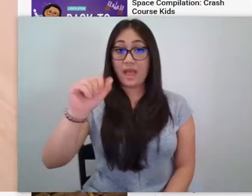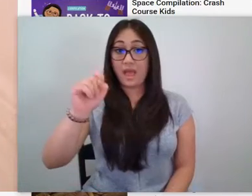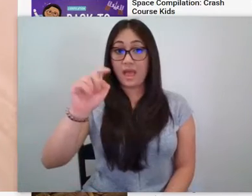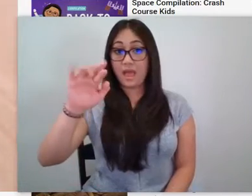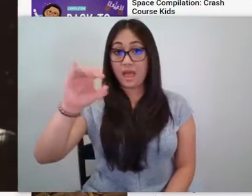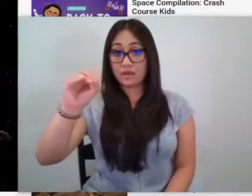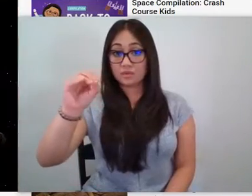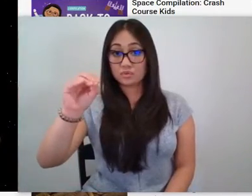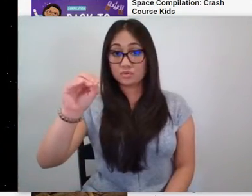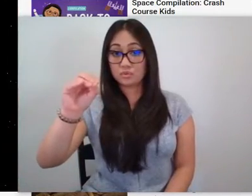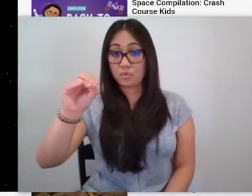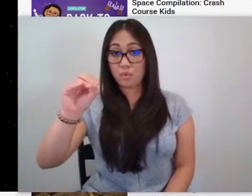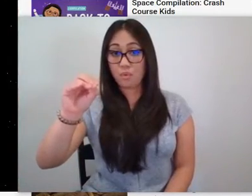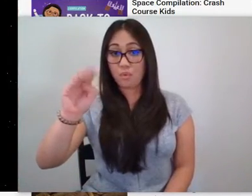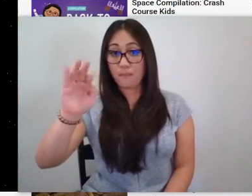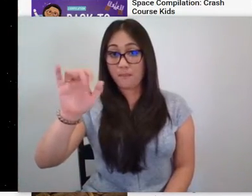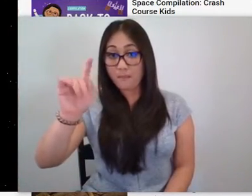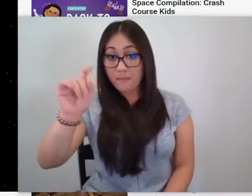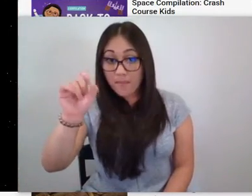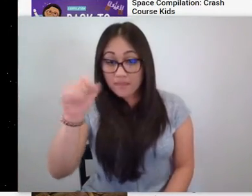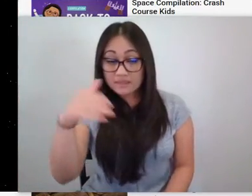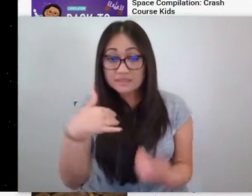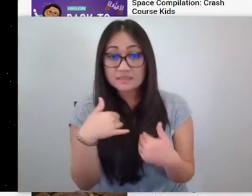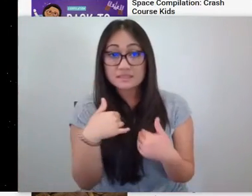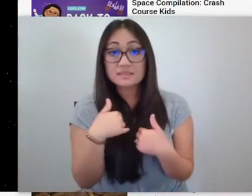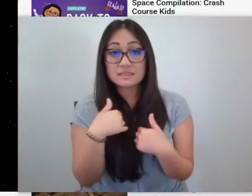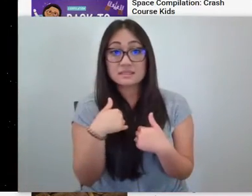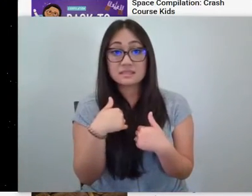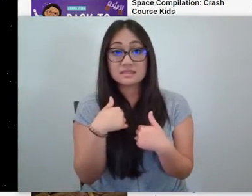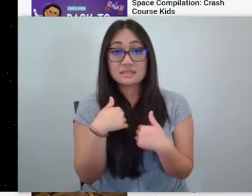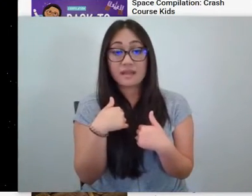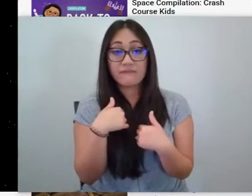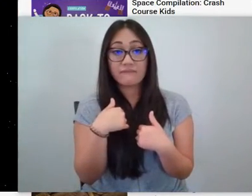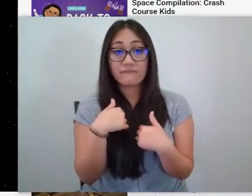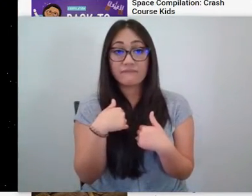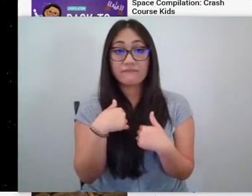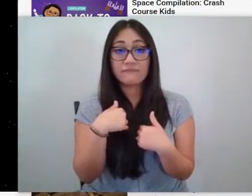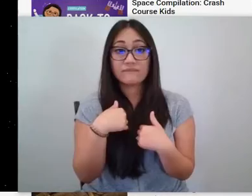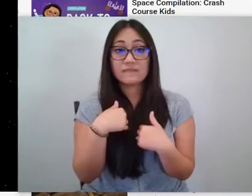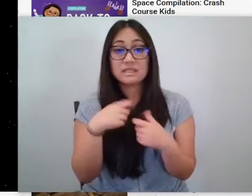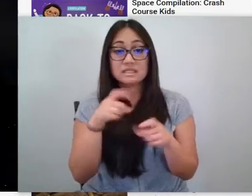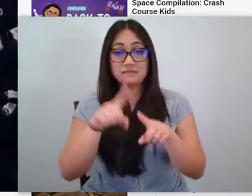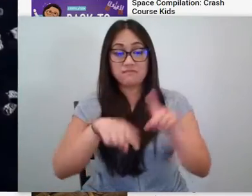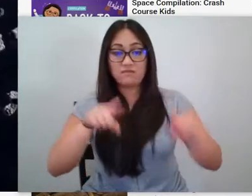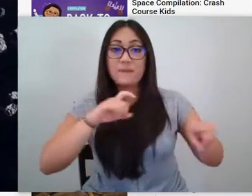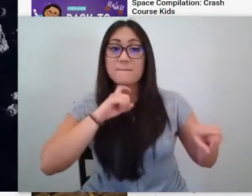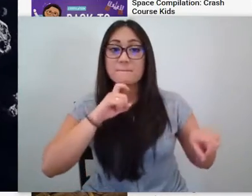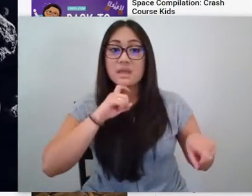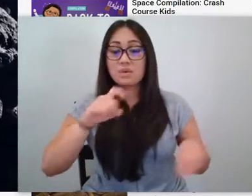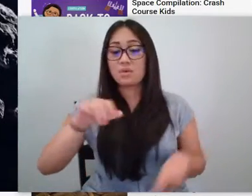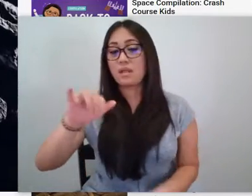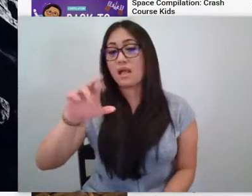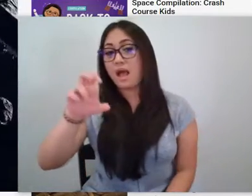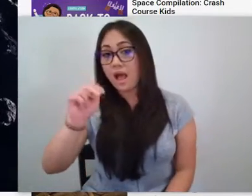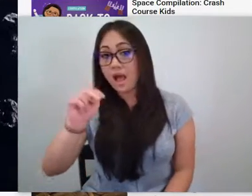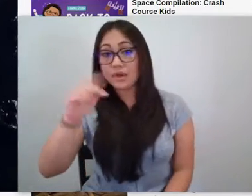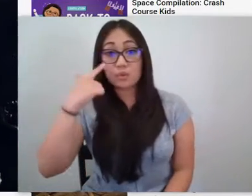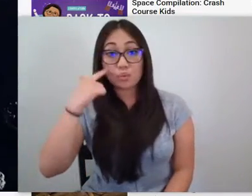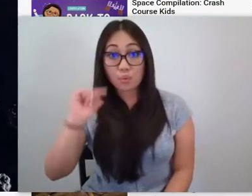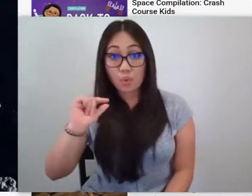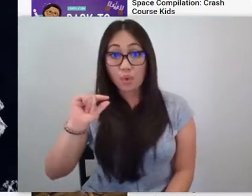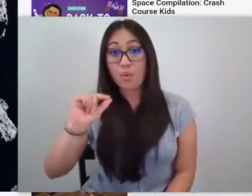nickel. The outer part contains asteroids mostly made up of rocks. There are millions